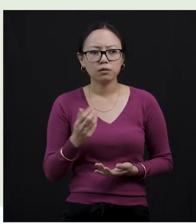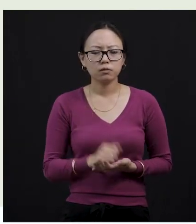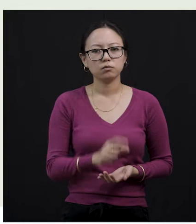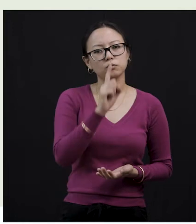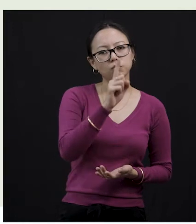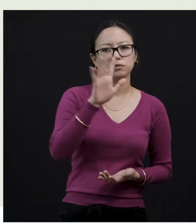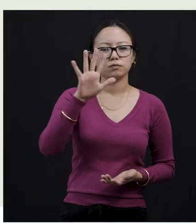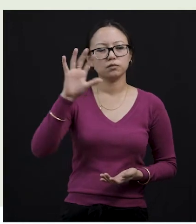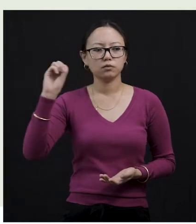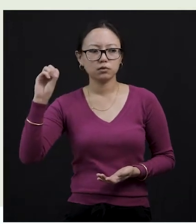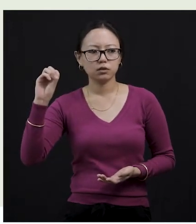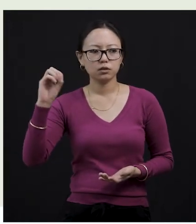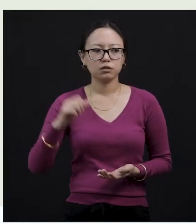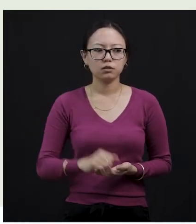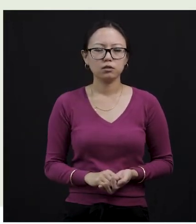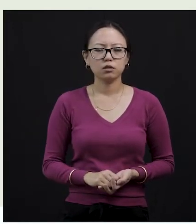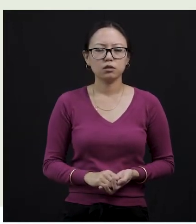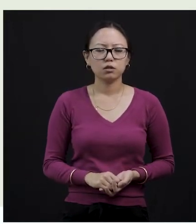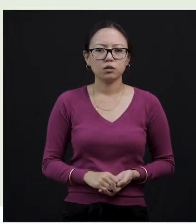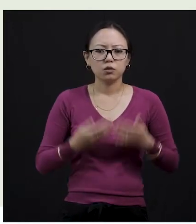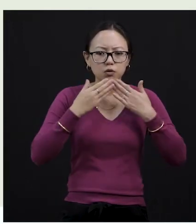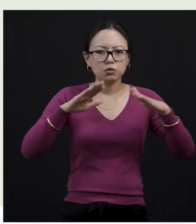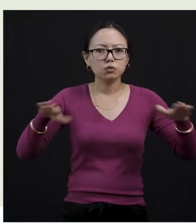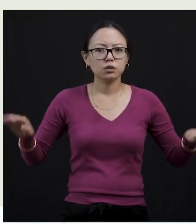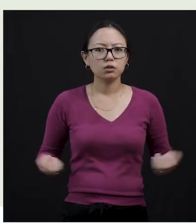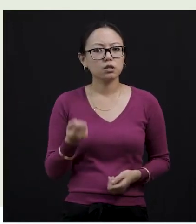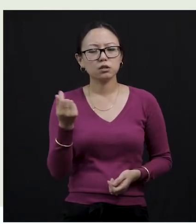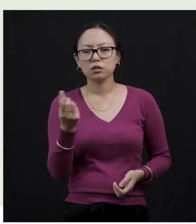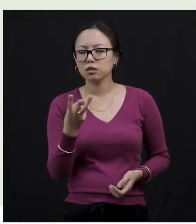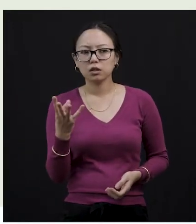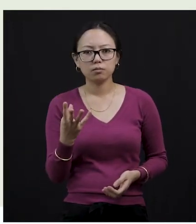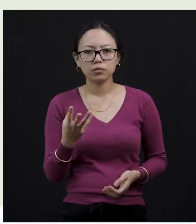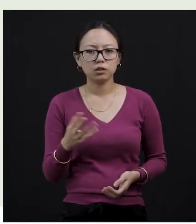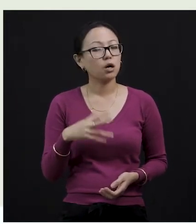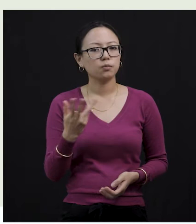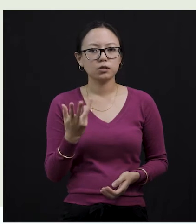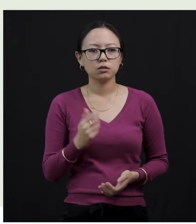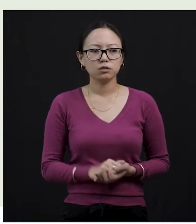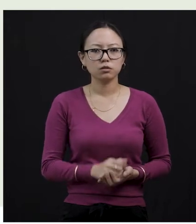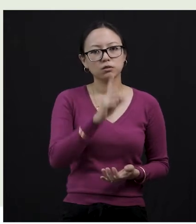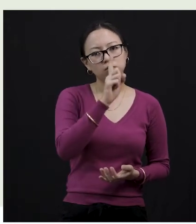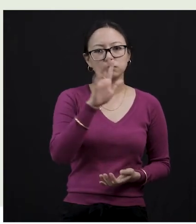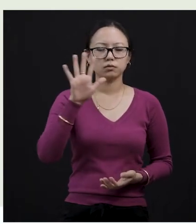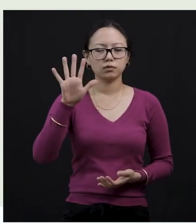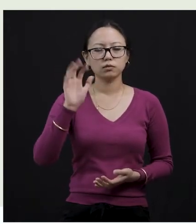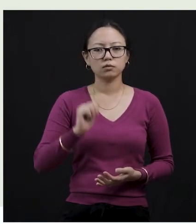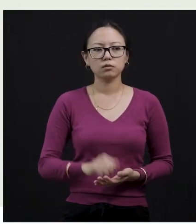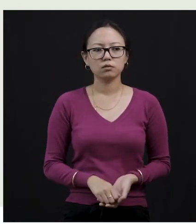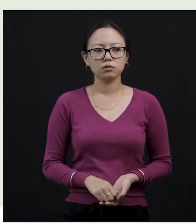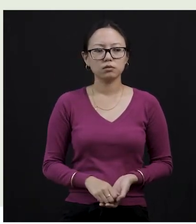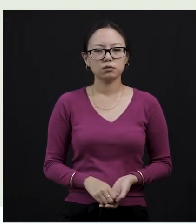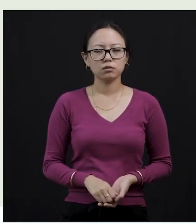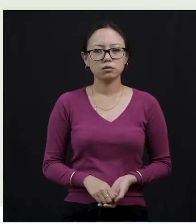150, right? Then the number of students that you have to distribute is how many students? 15.